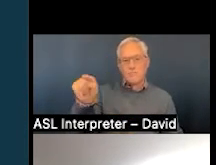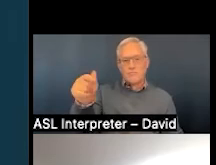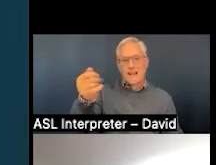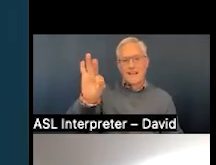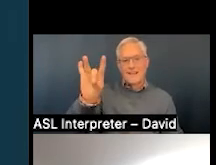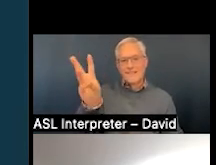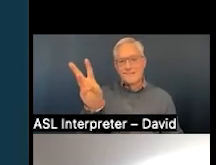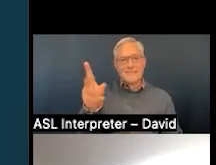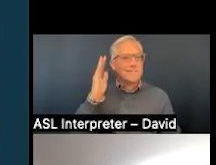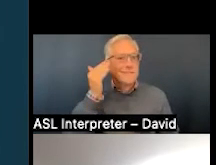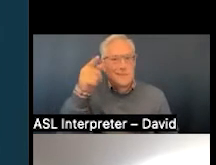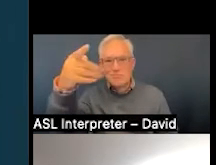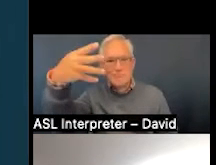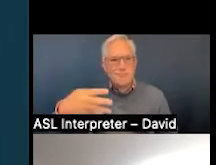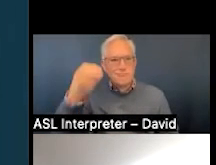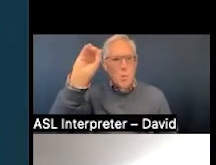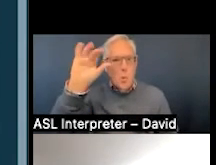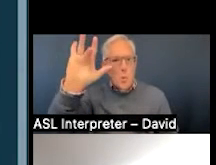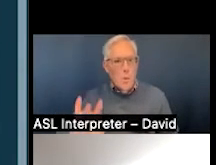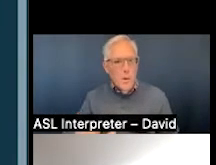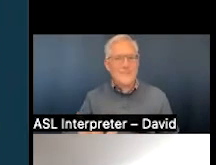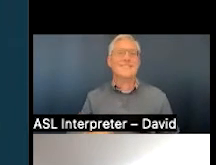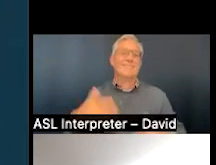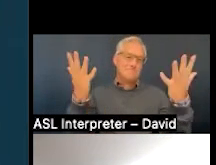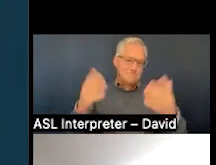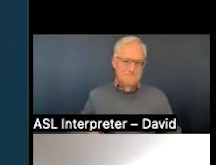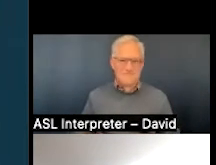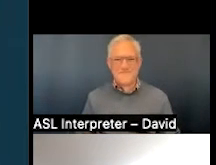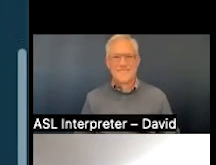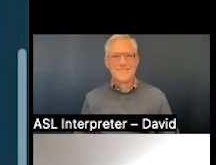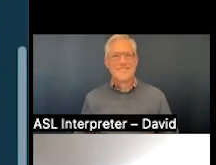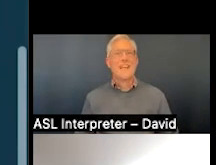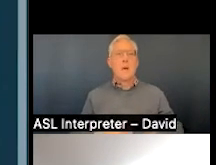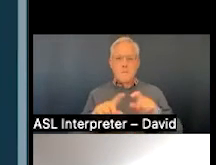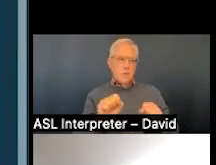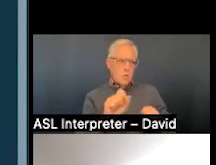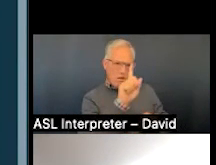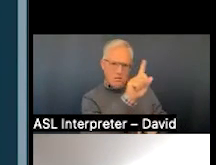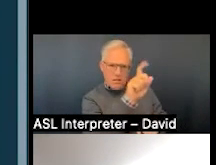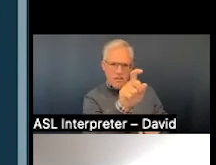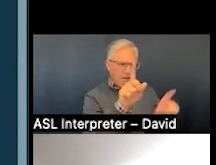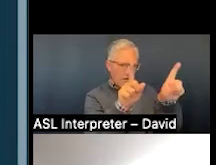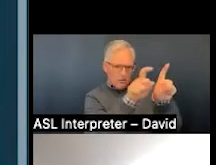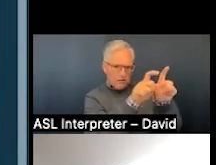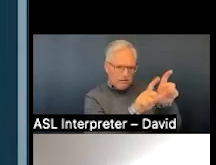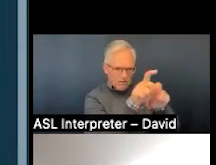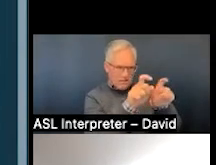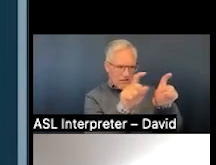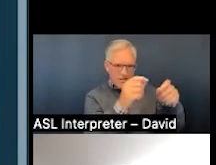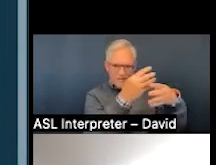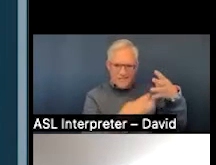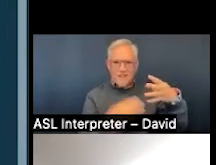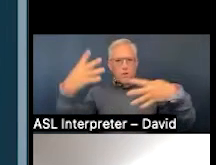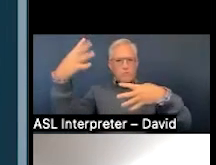1986, that are on Sidecard anyway. But you can filter down on that basis. And again, you can filter down on year. You can